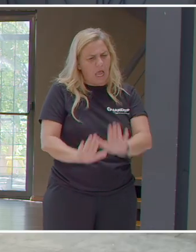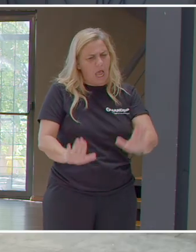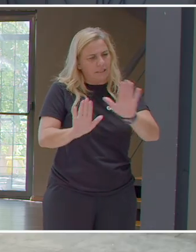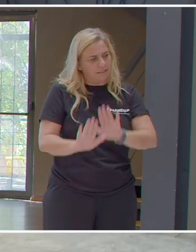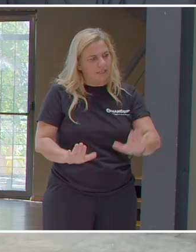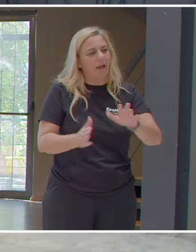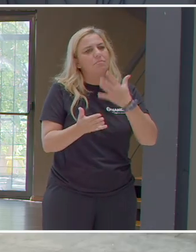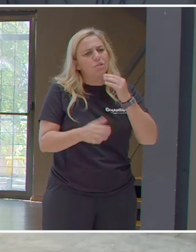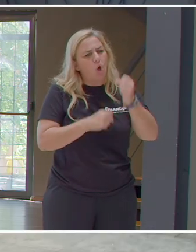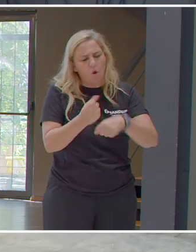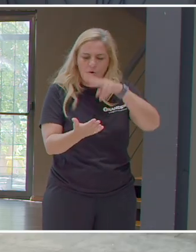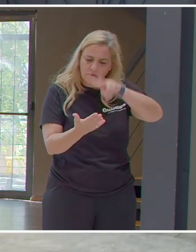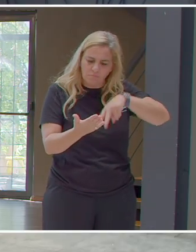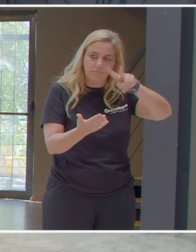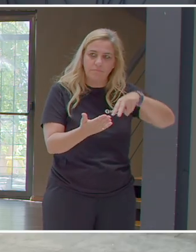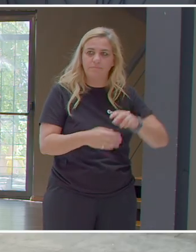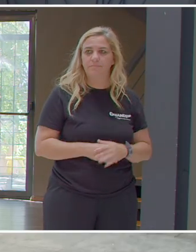reading this for years. So